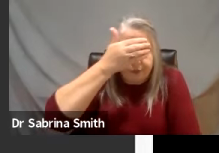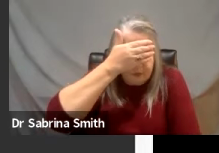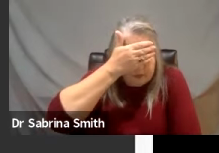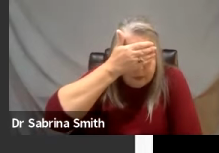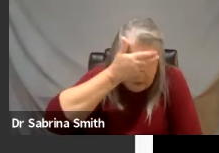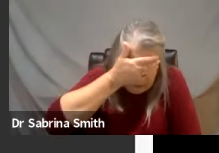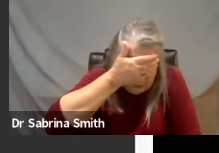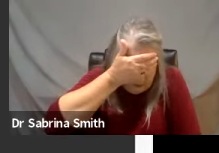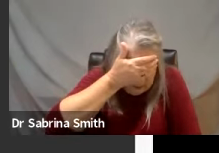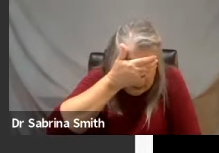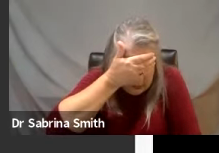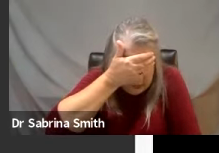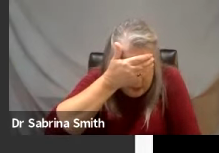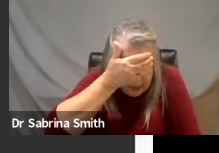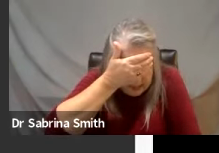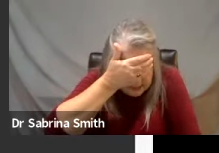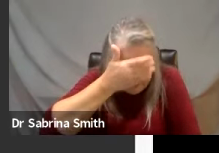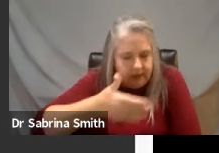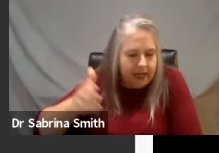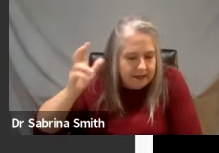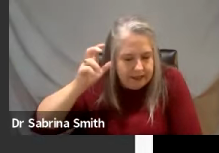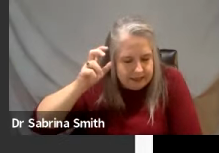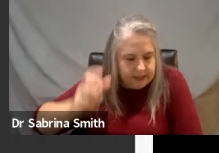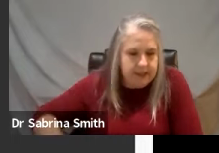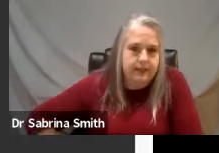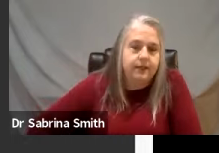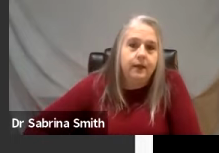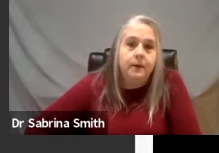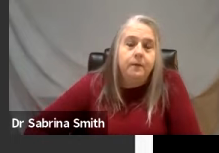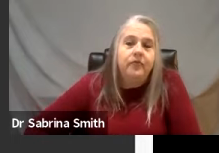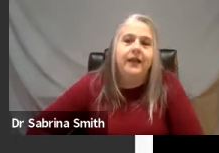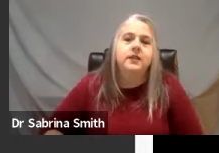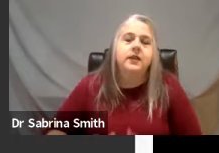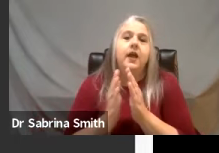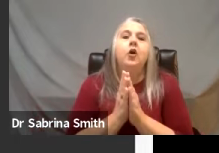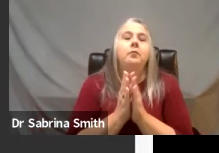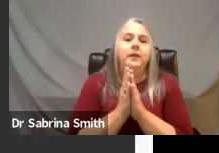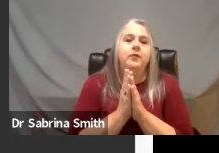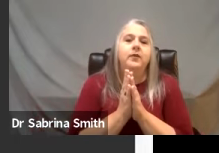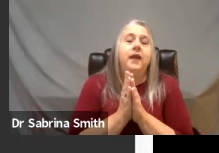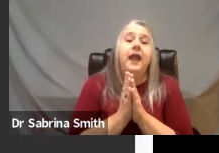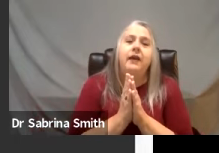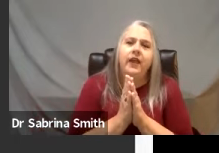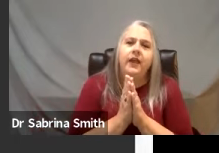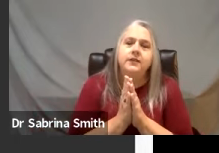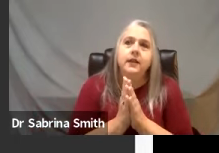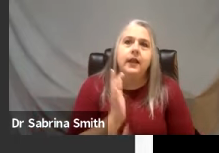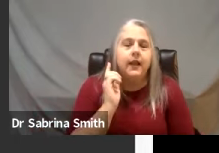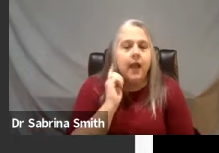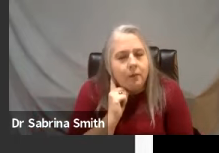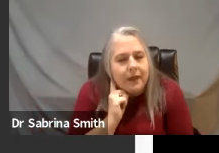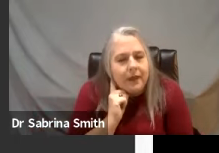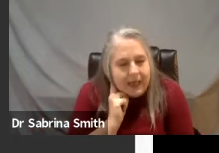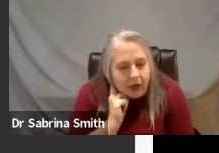coming, I close my eyes and I listen to this. That's going to help me with my affect